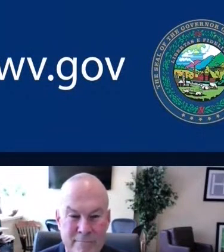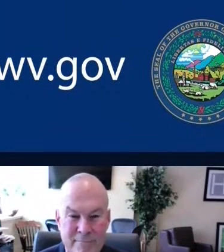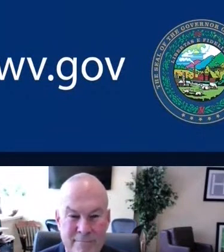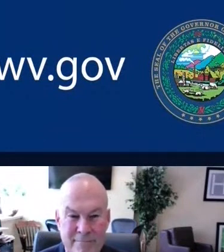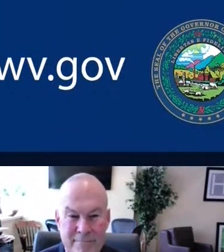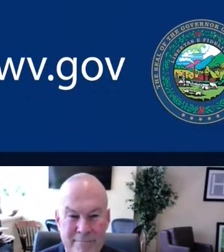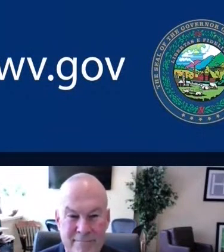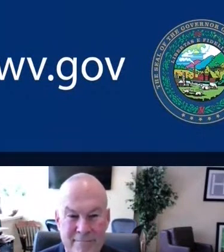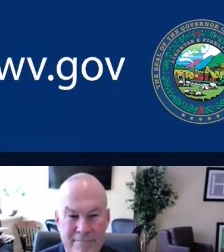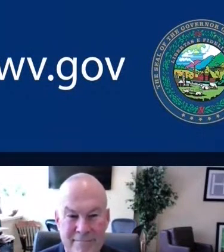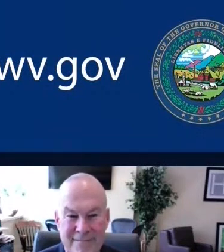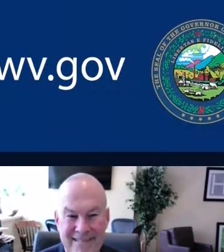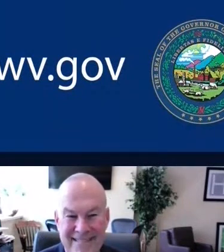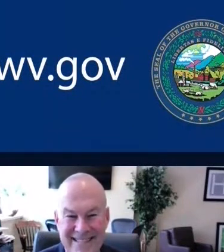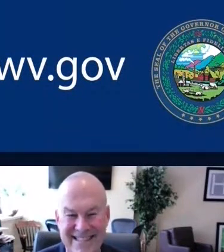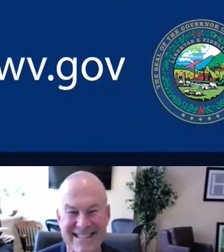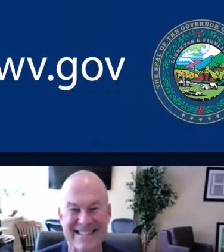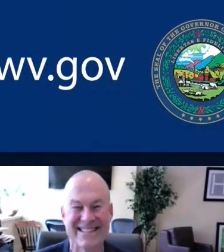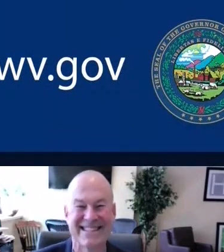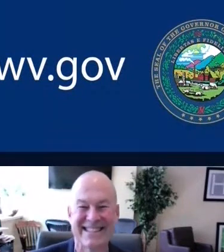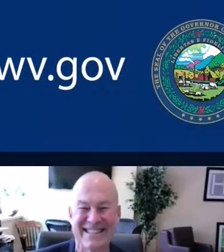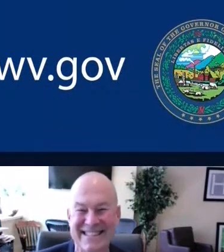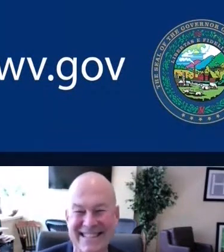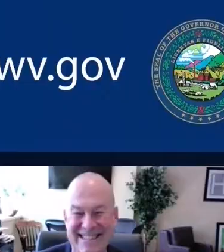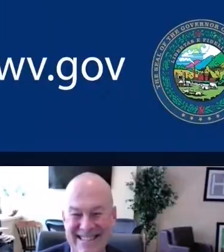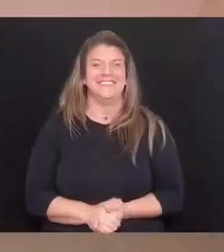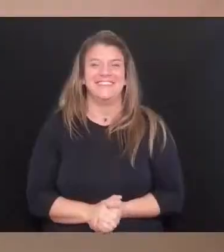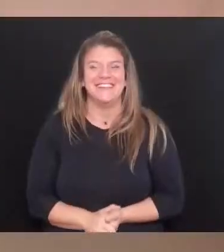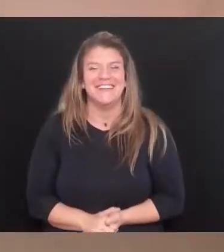you be the governor right now just for a second, General.